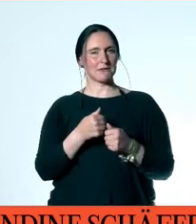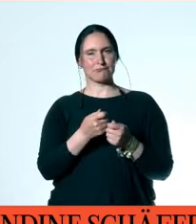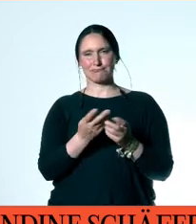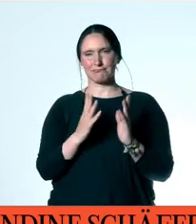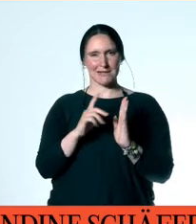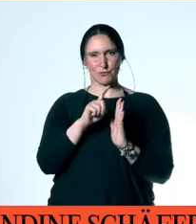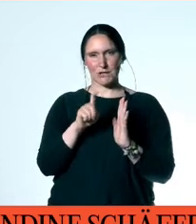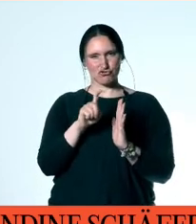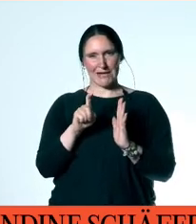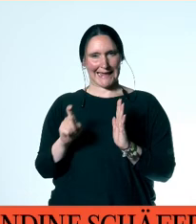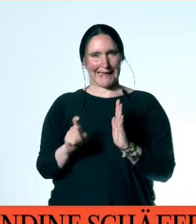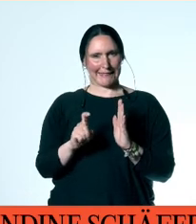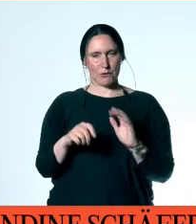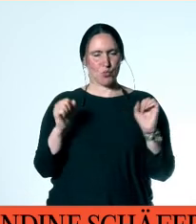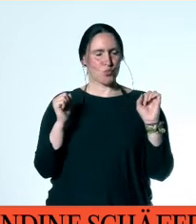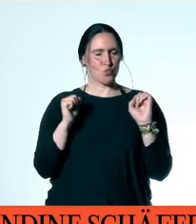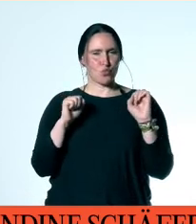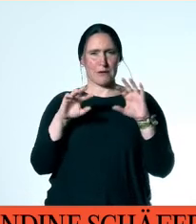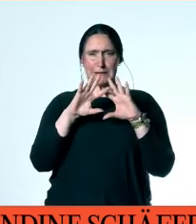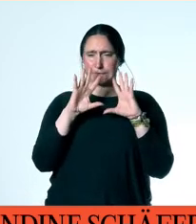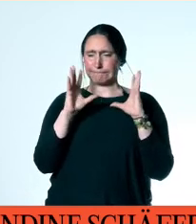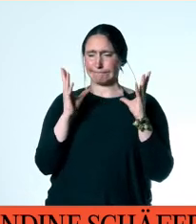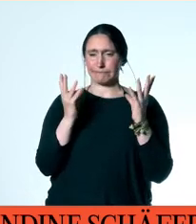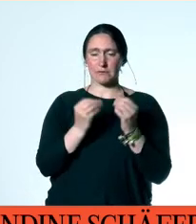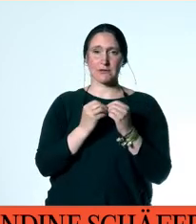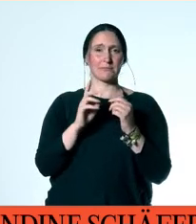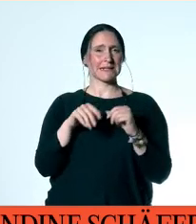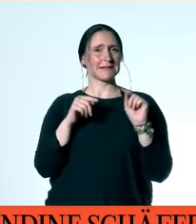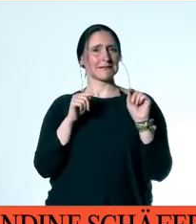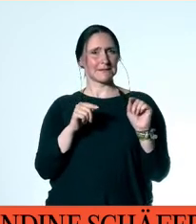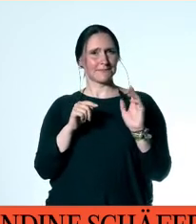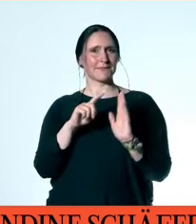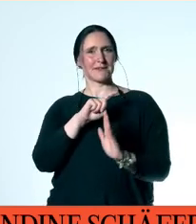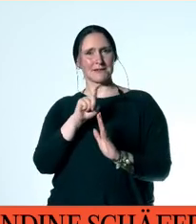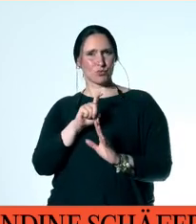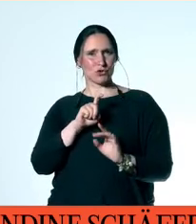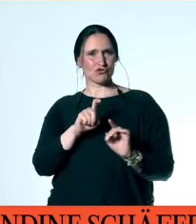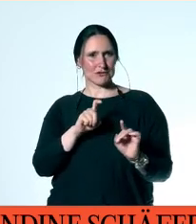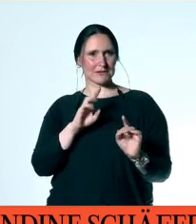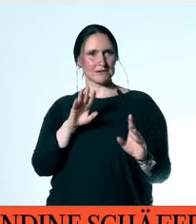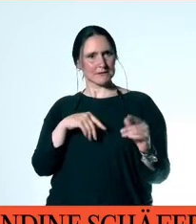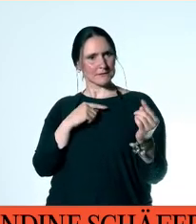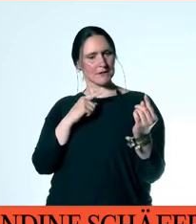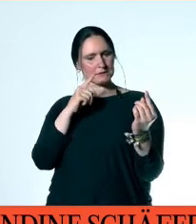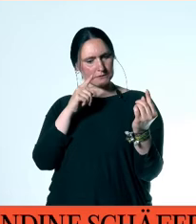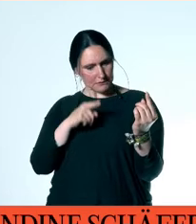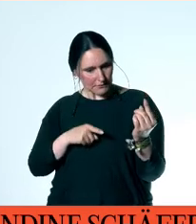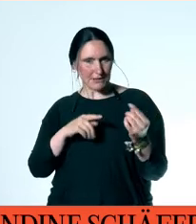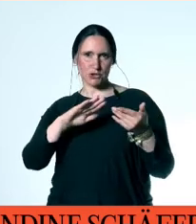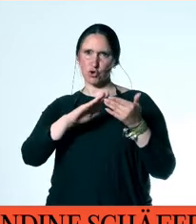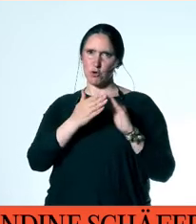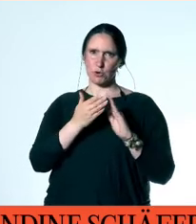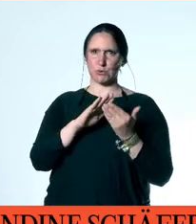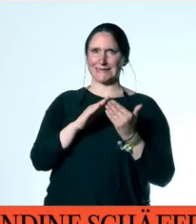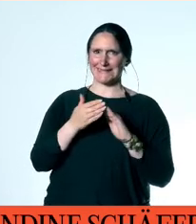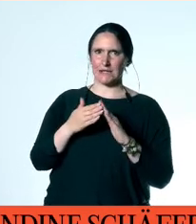excited to confront these questions. And to be attentive to the needs of our communities and to how art